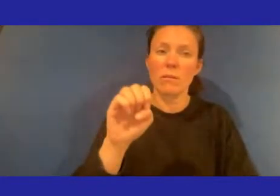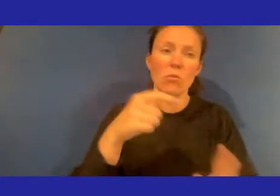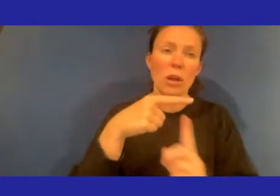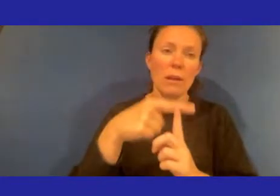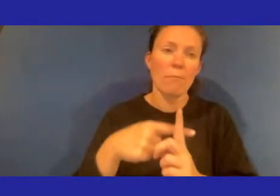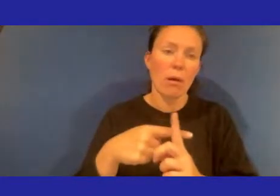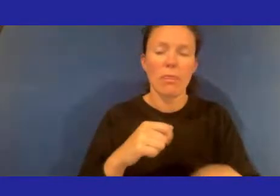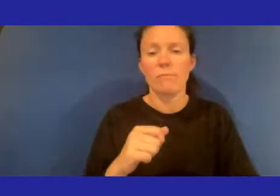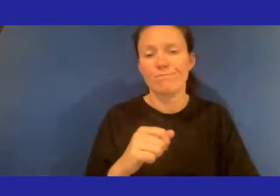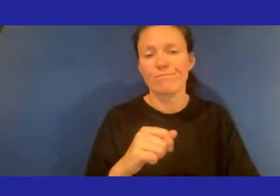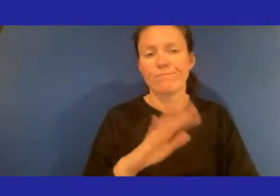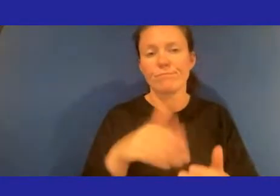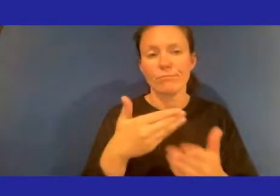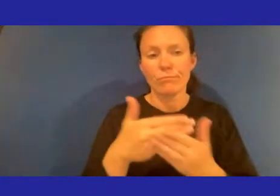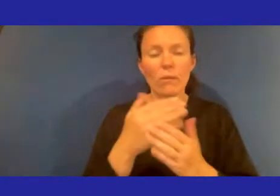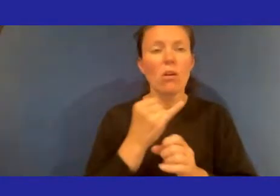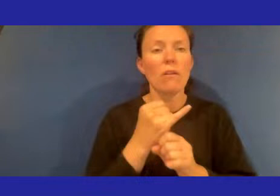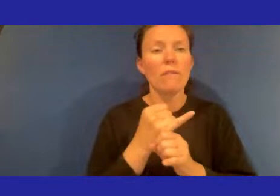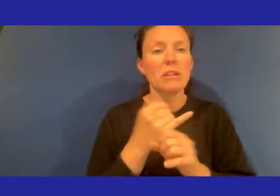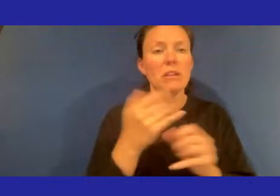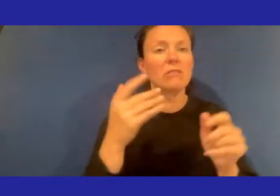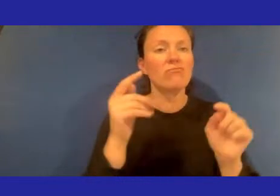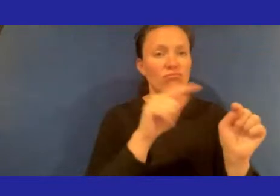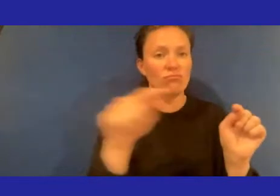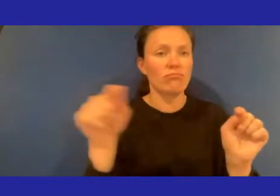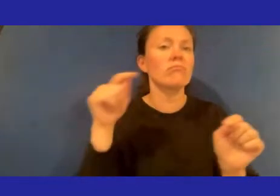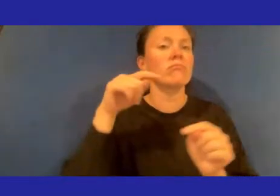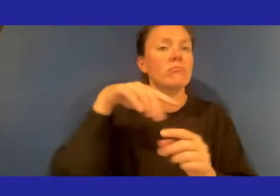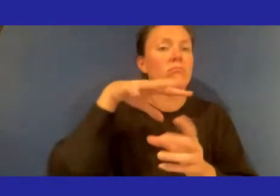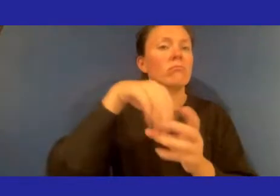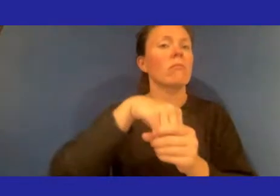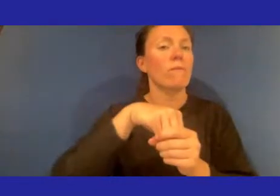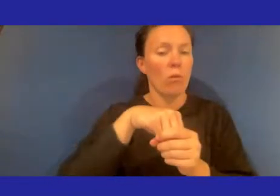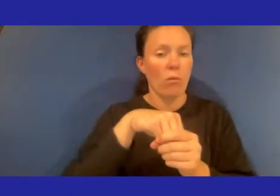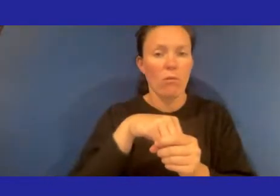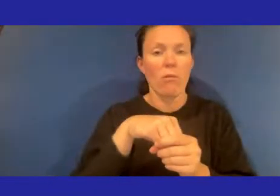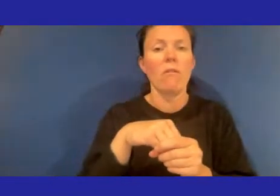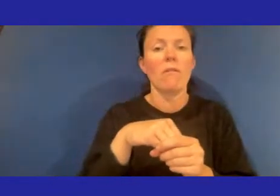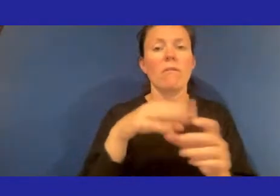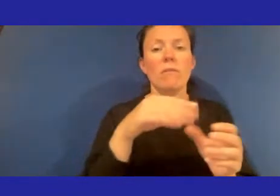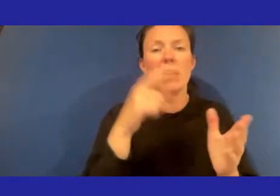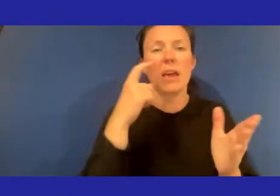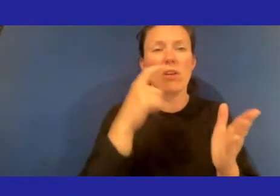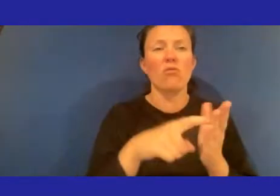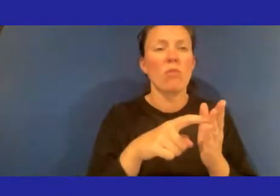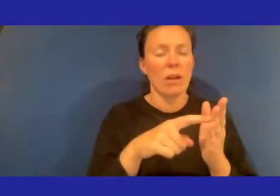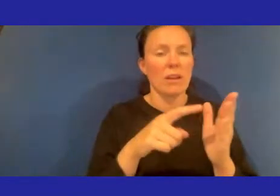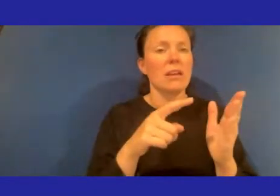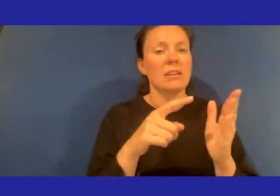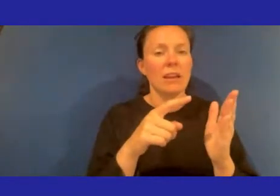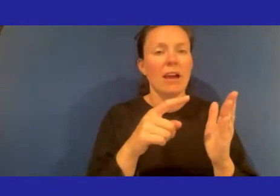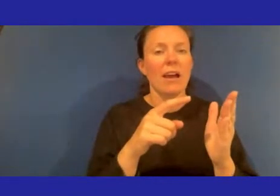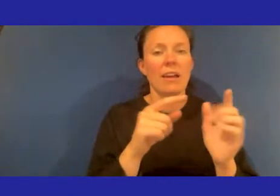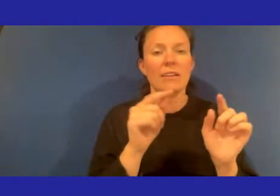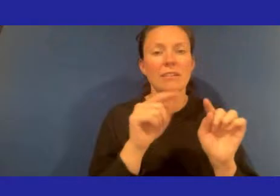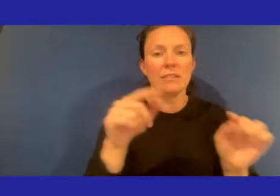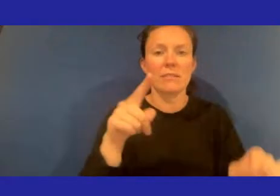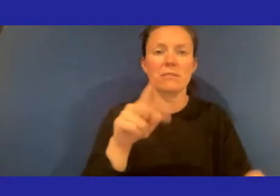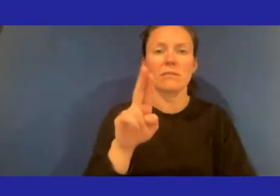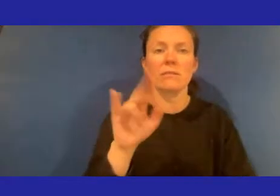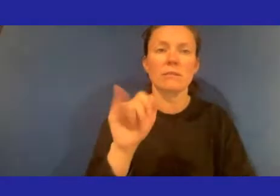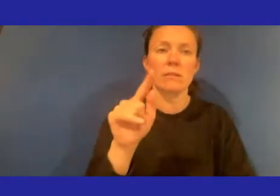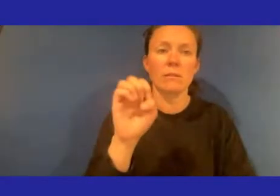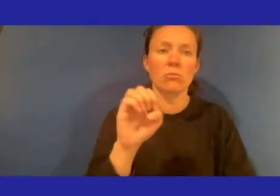of our facilities have been participating and recognizing in their own way Pride Month,